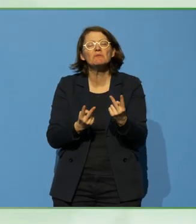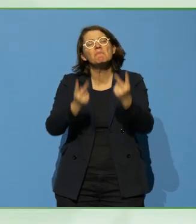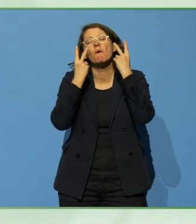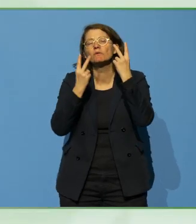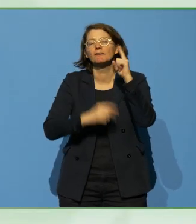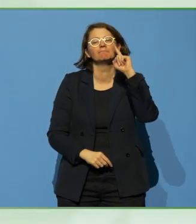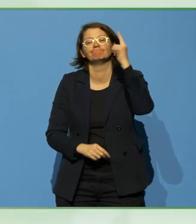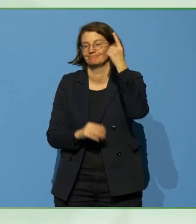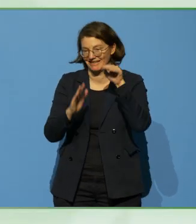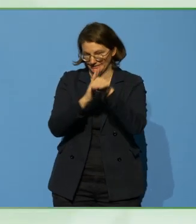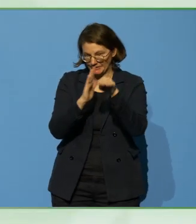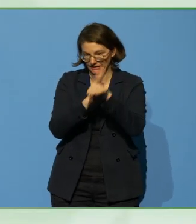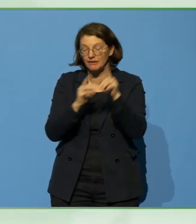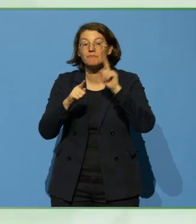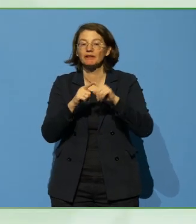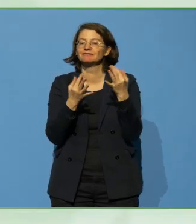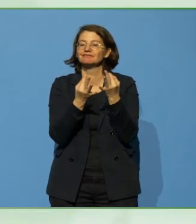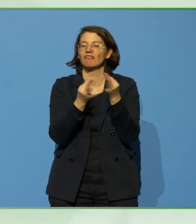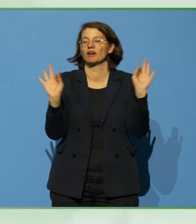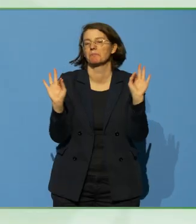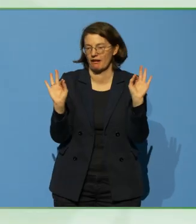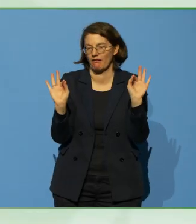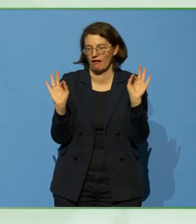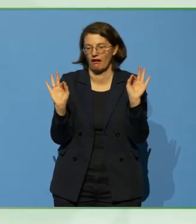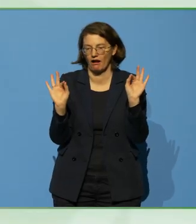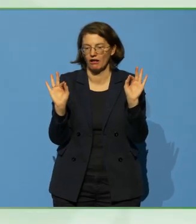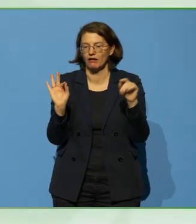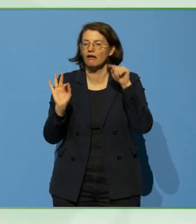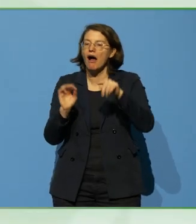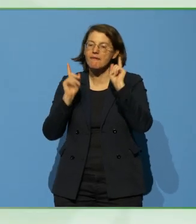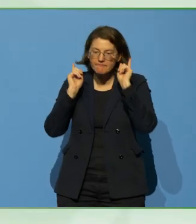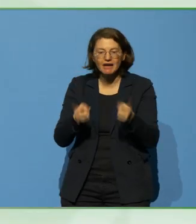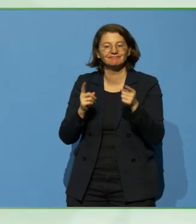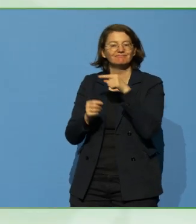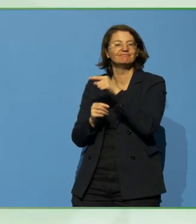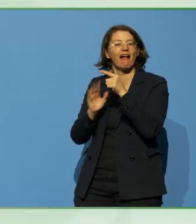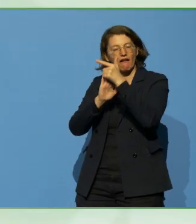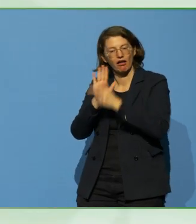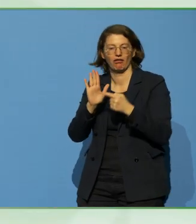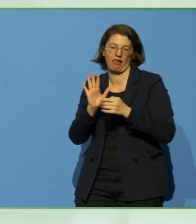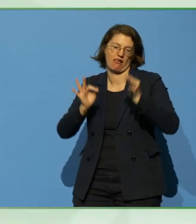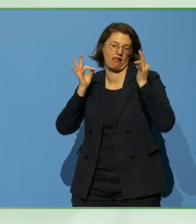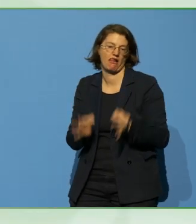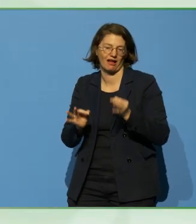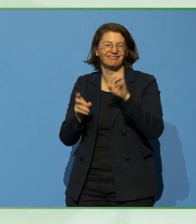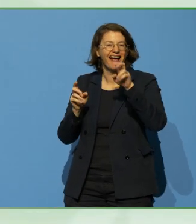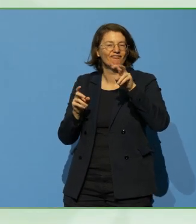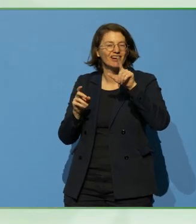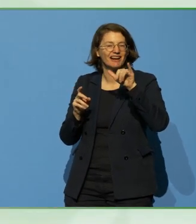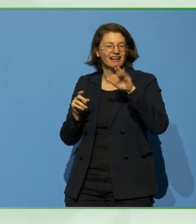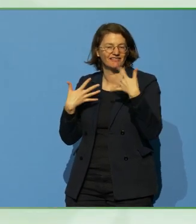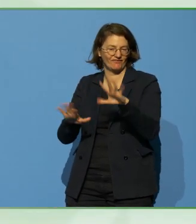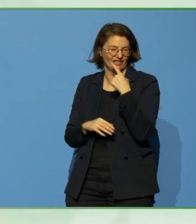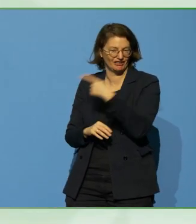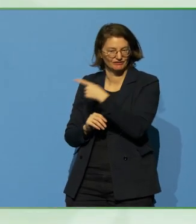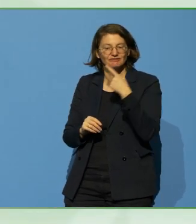is usability, of course, and we've all heard all these examples of what features a digital euro has to have in order